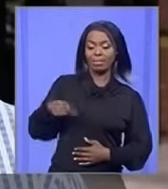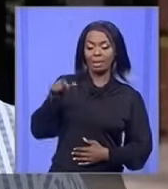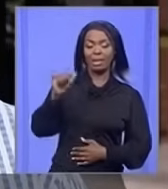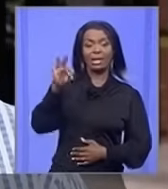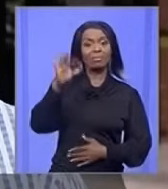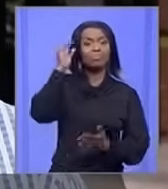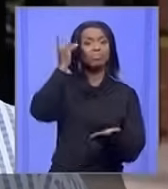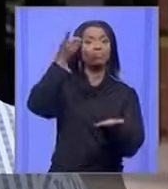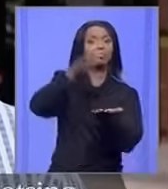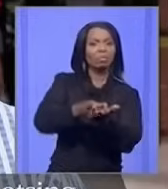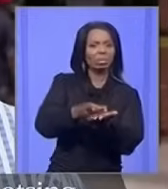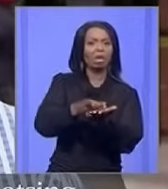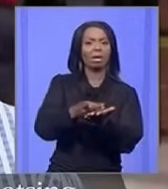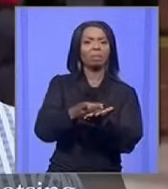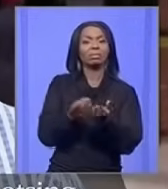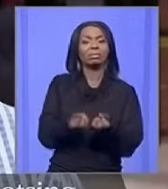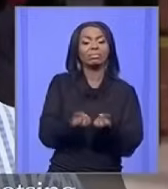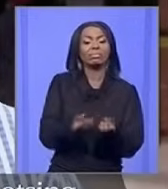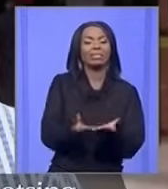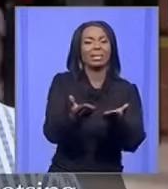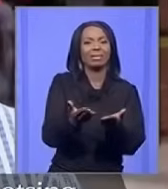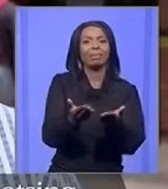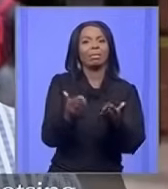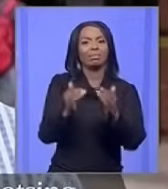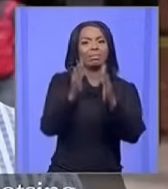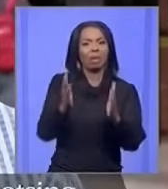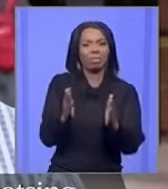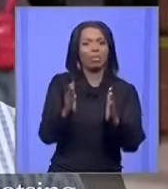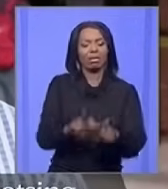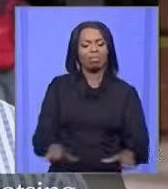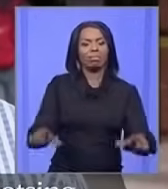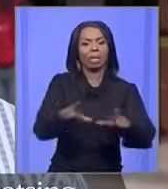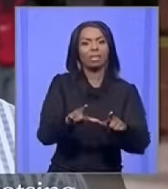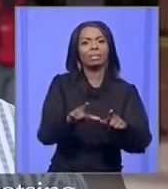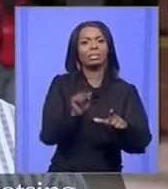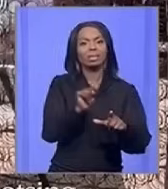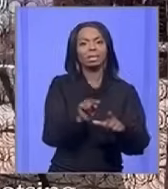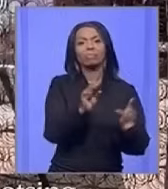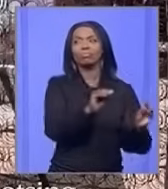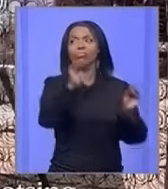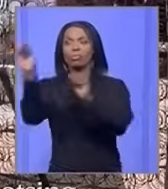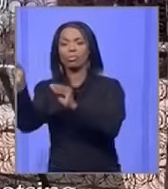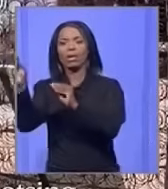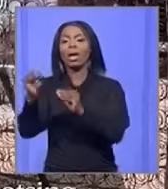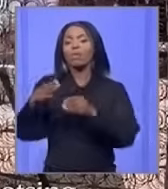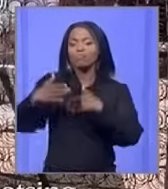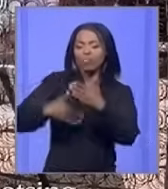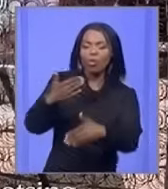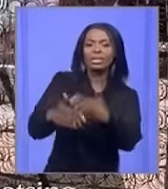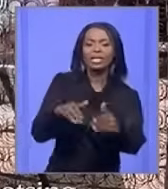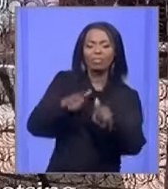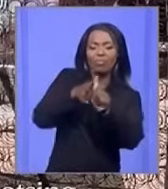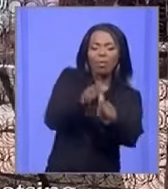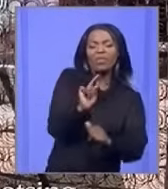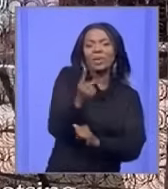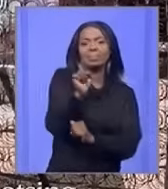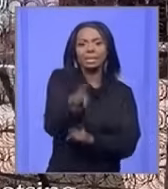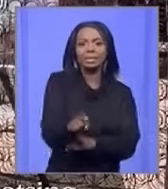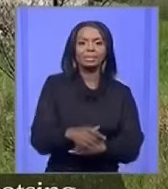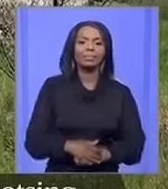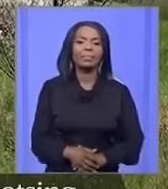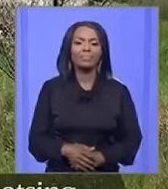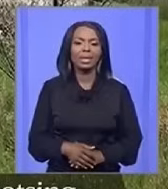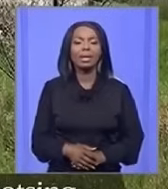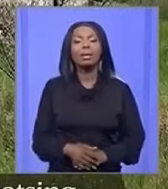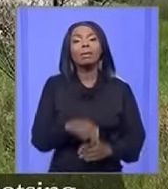to allocate them and relocate, there are other processes that must unfold. Go sa le bjalo badudi ba re le ge ba le tlalelong